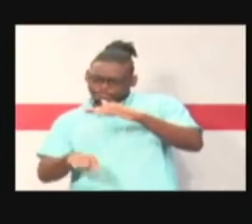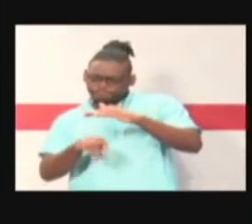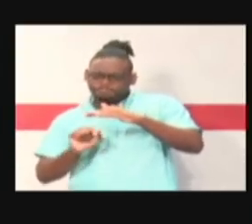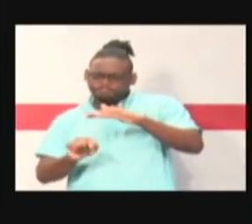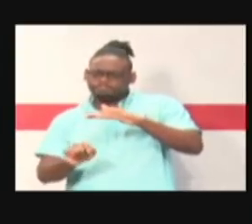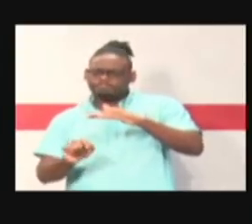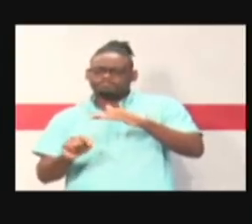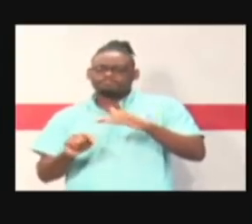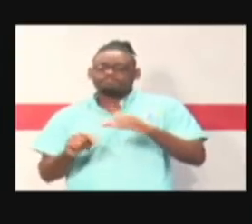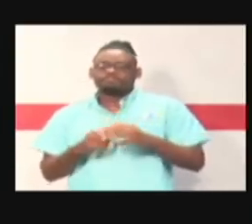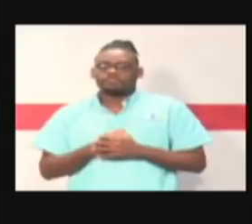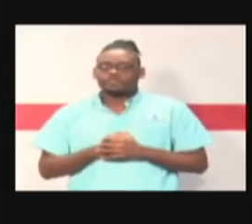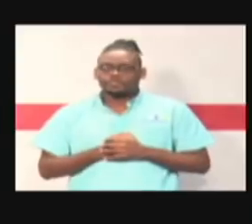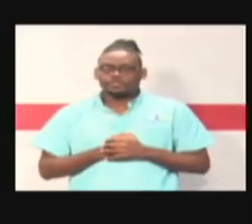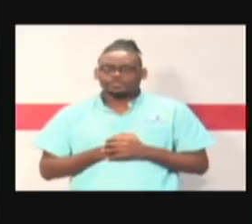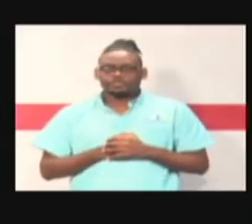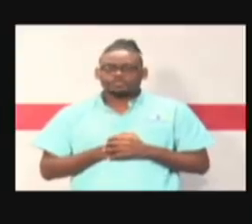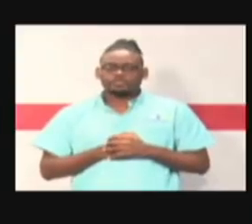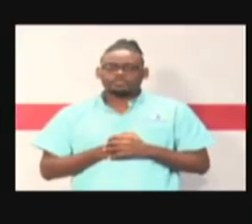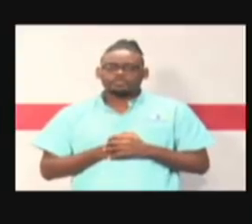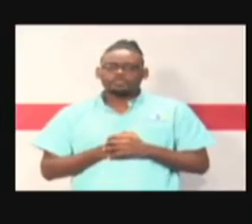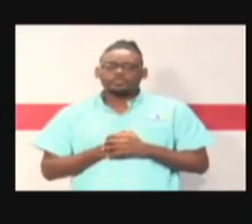present, there have been